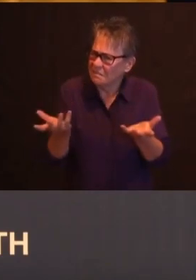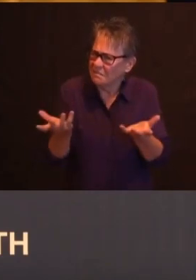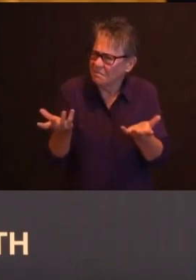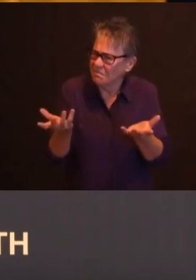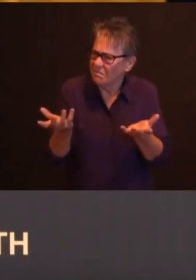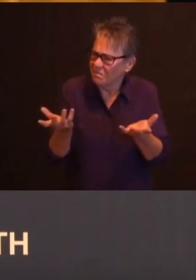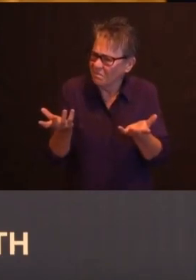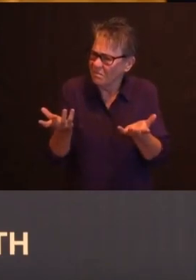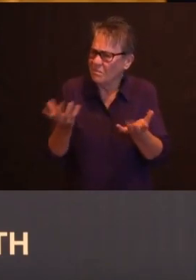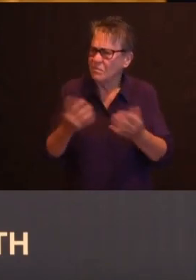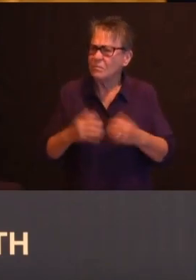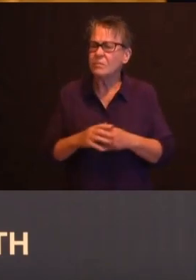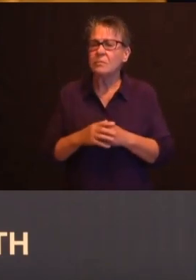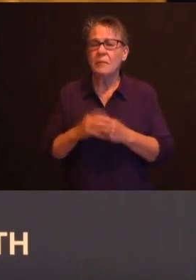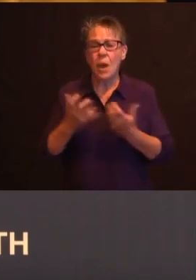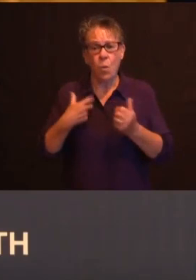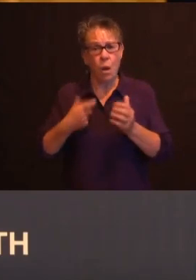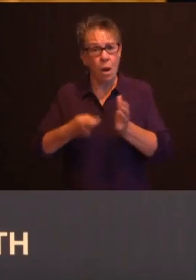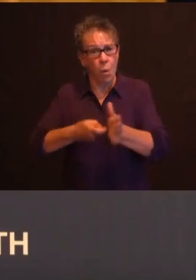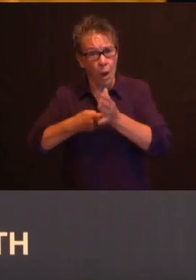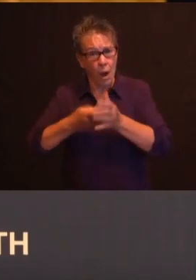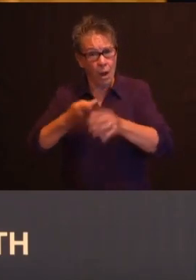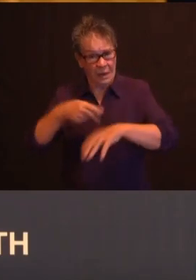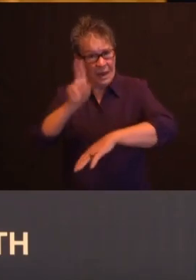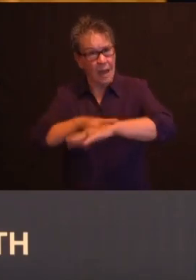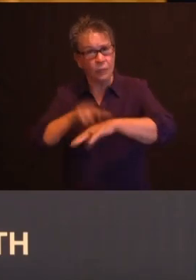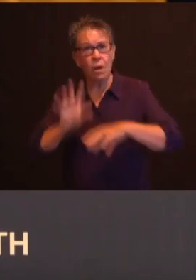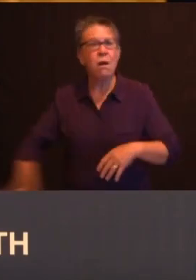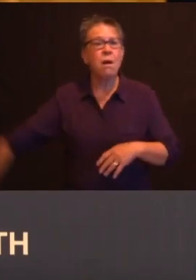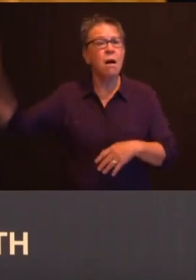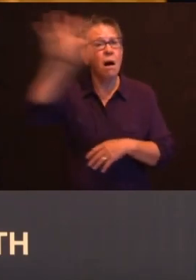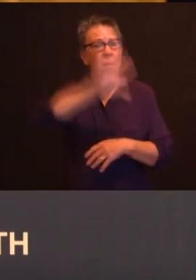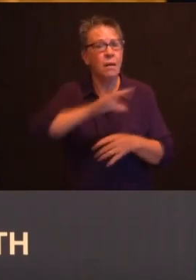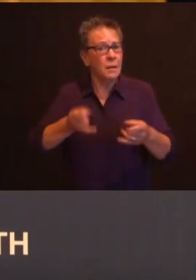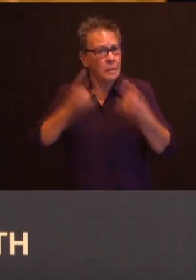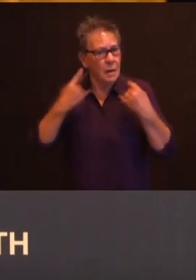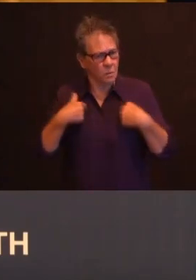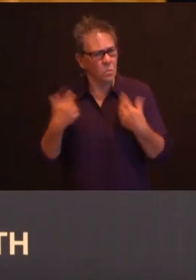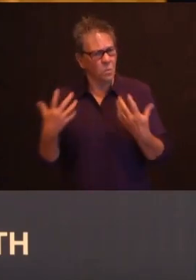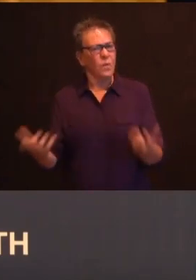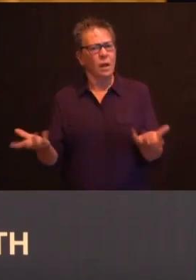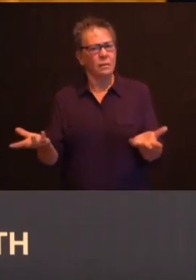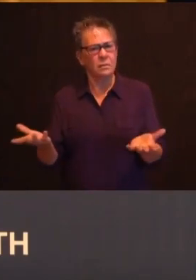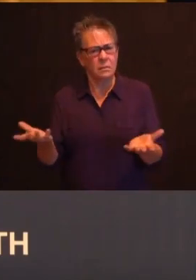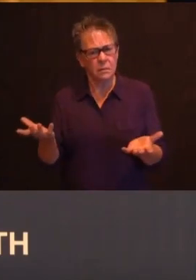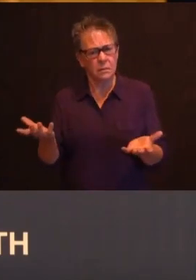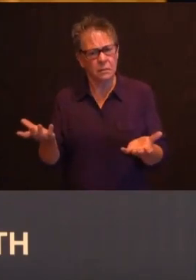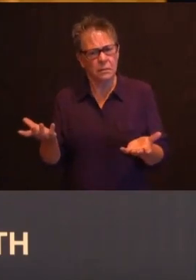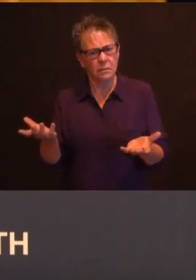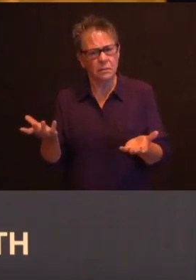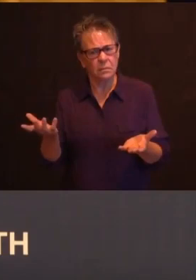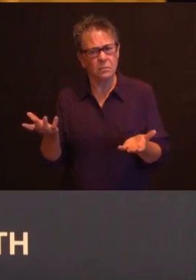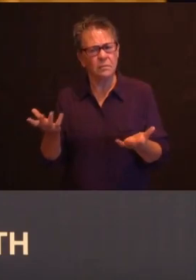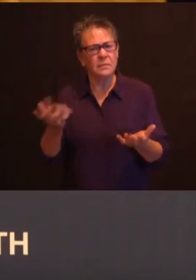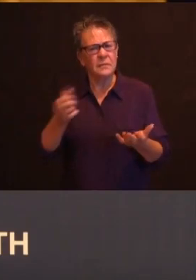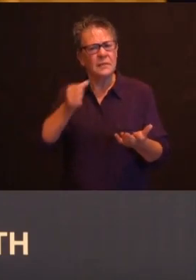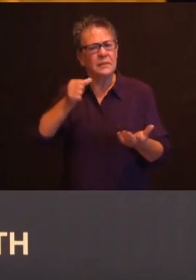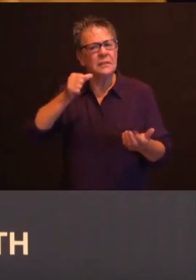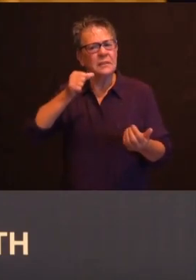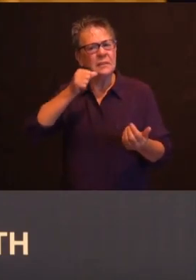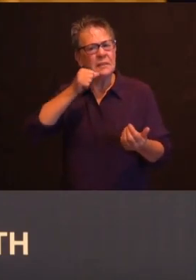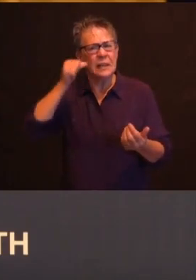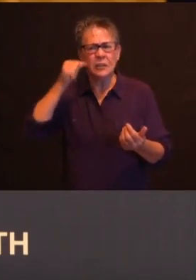need. I said this yesterday in an interview. We are right now as a nation, and our job is focused on New Jersey, but we can't